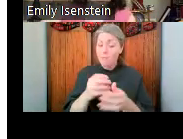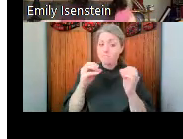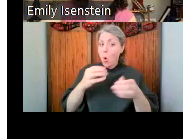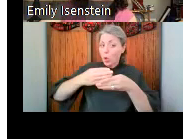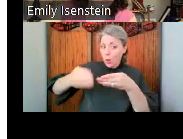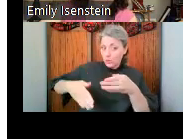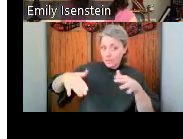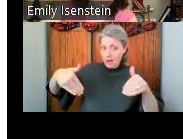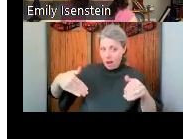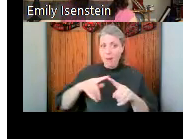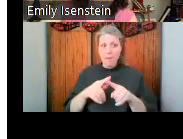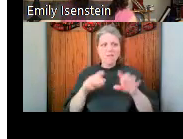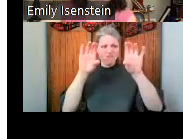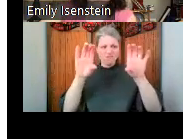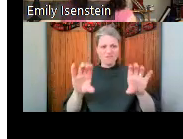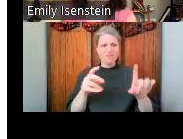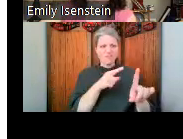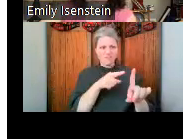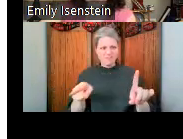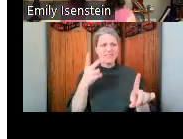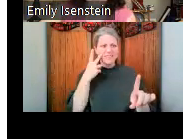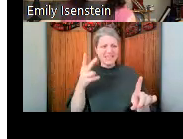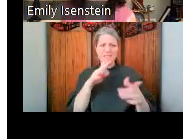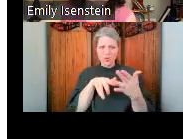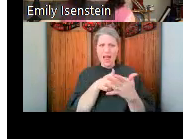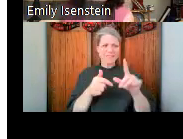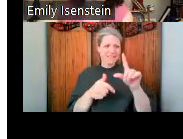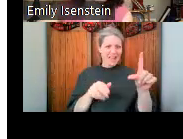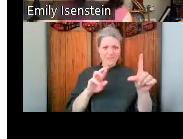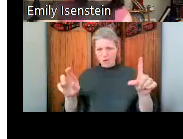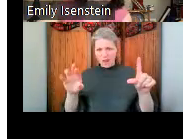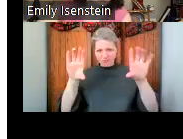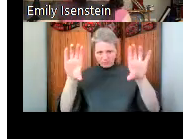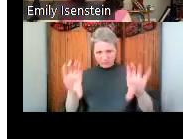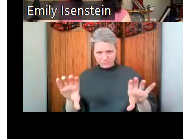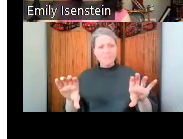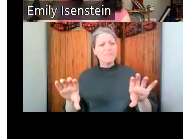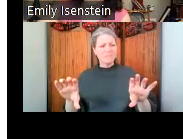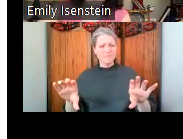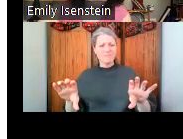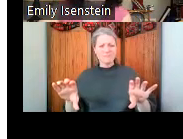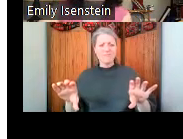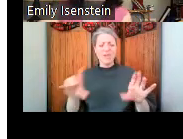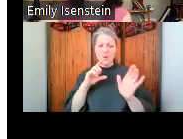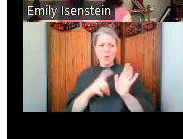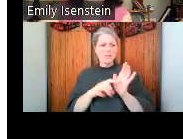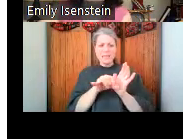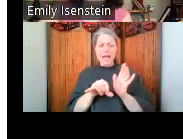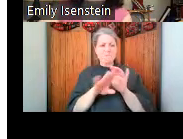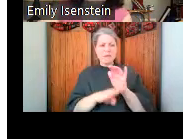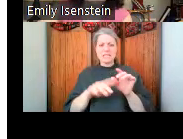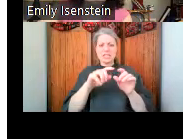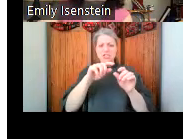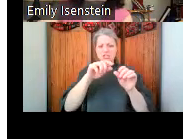can see by these graphs on the left and the right, we see the same basic shapes that we